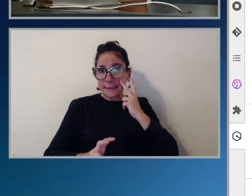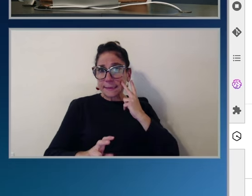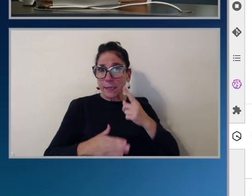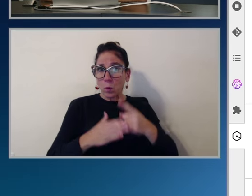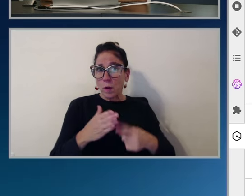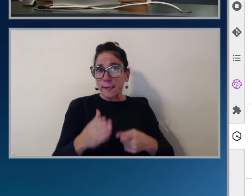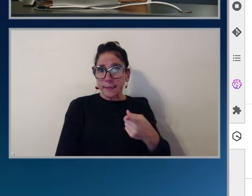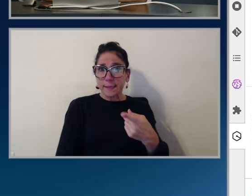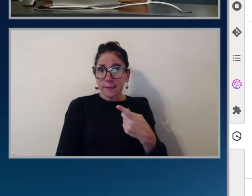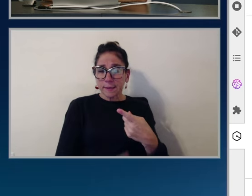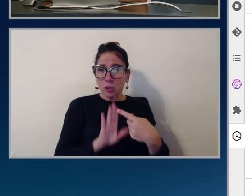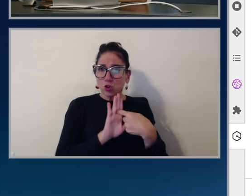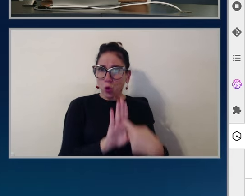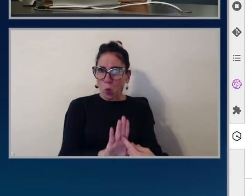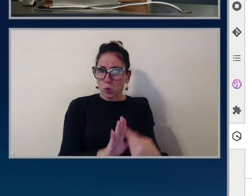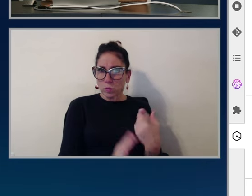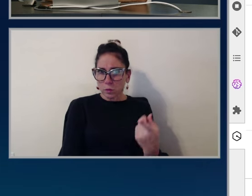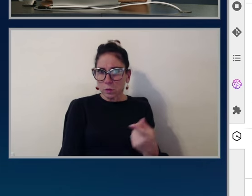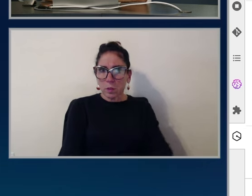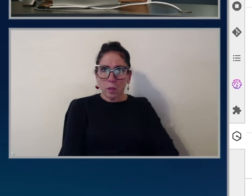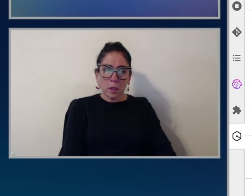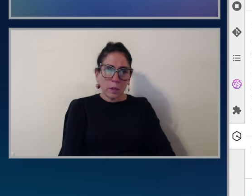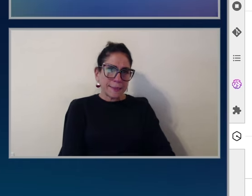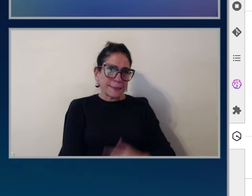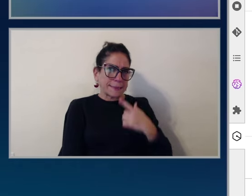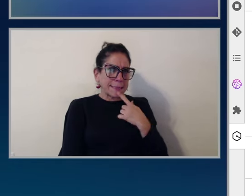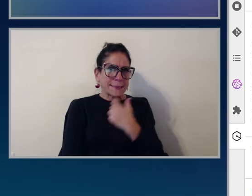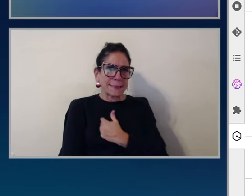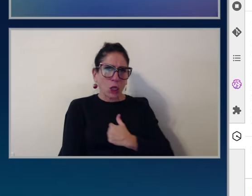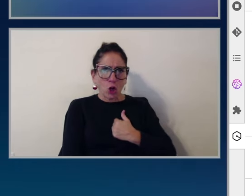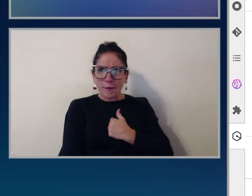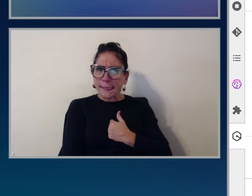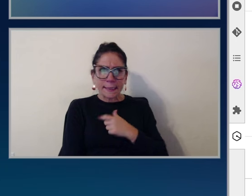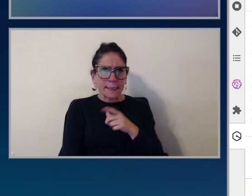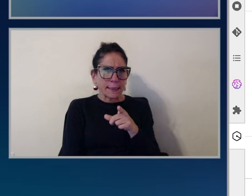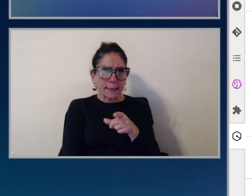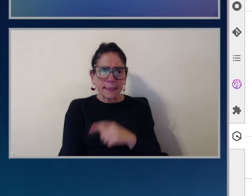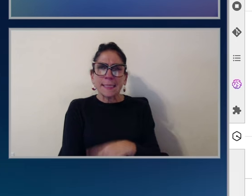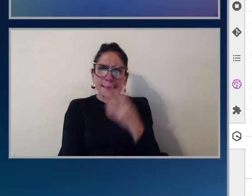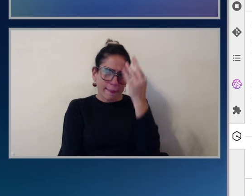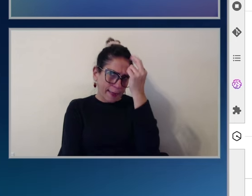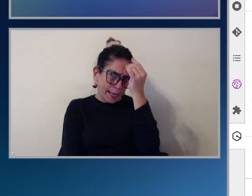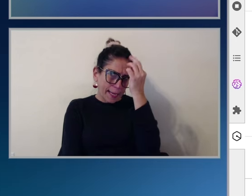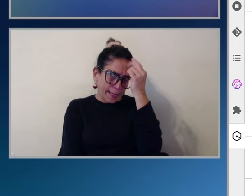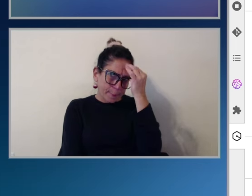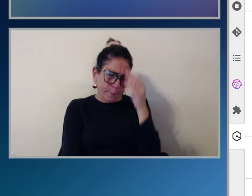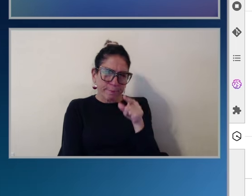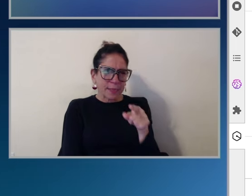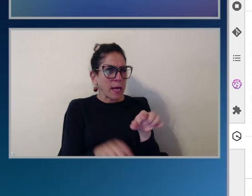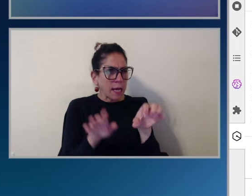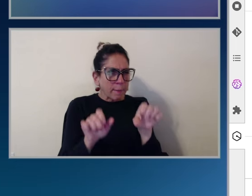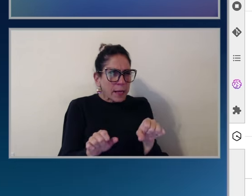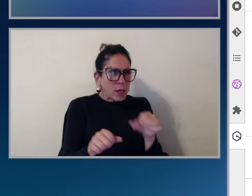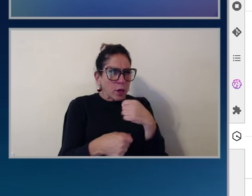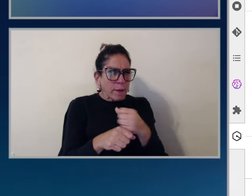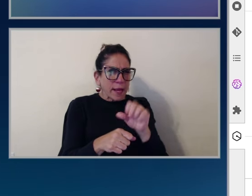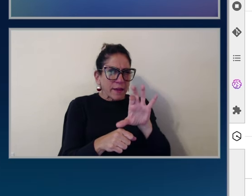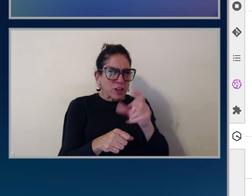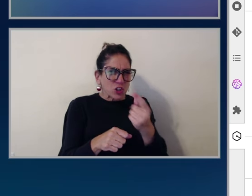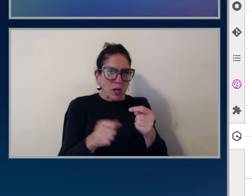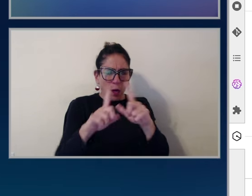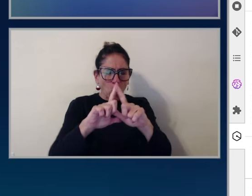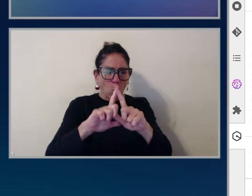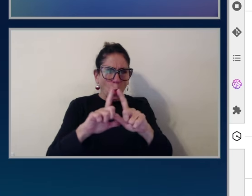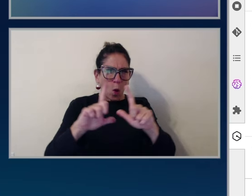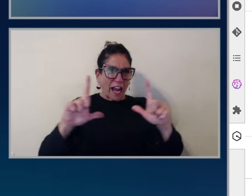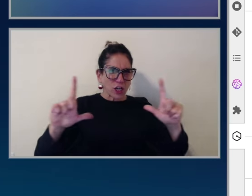So it says, sorry. Nope, no. It says it's thinking. Is it possible to make the chat any wider so can